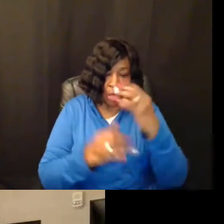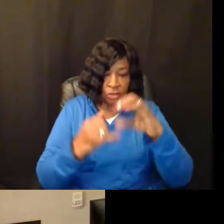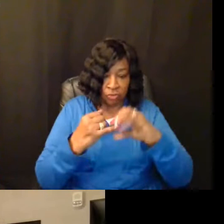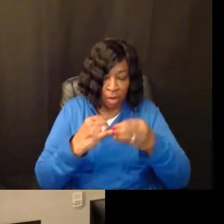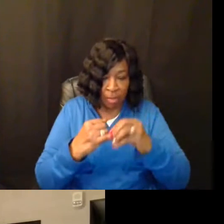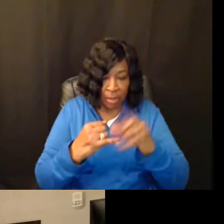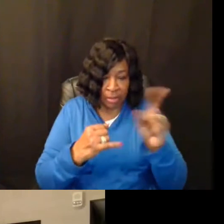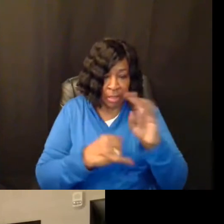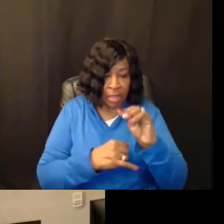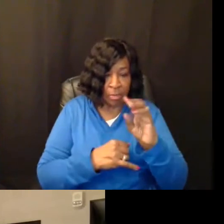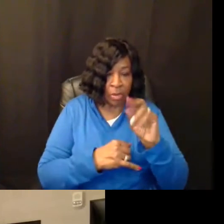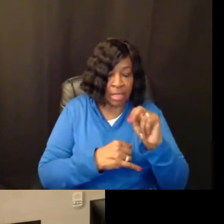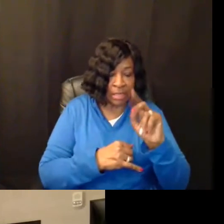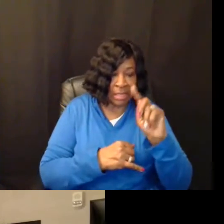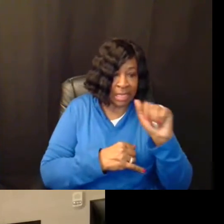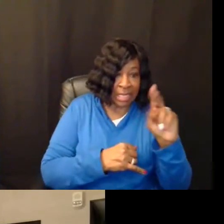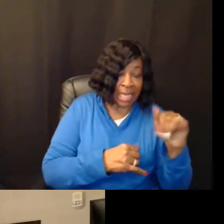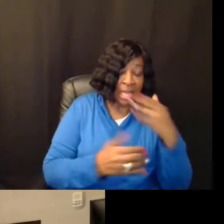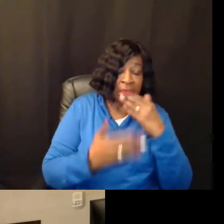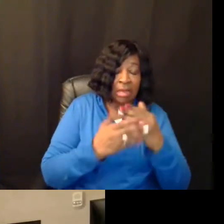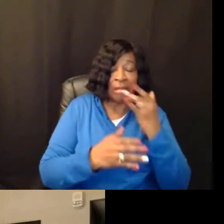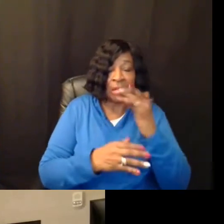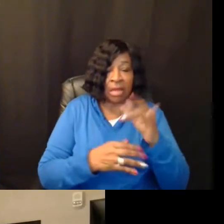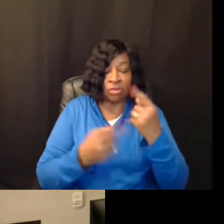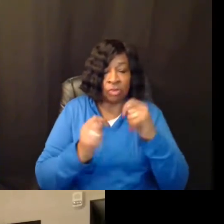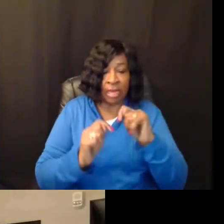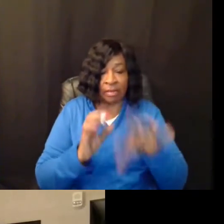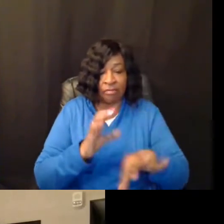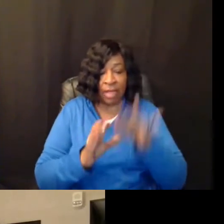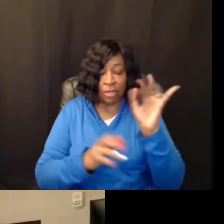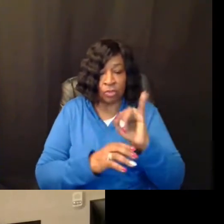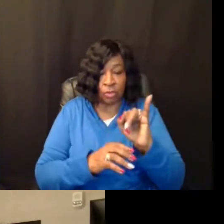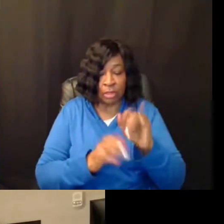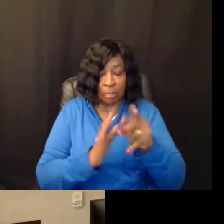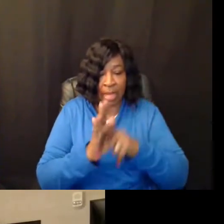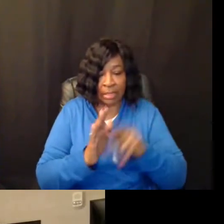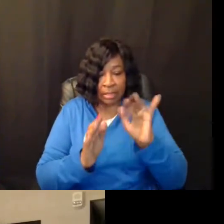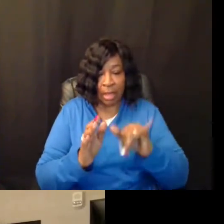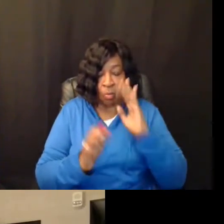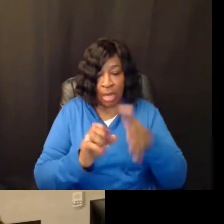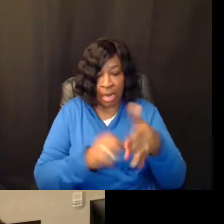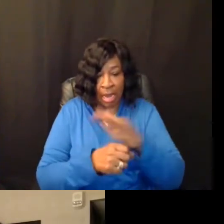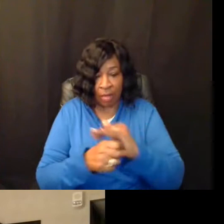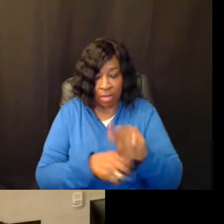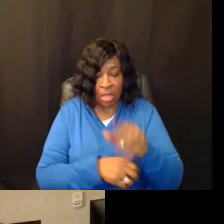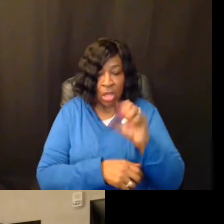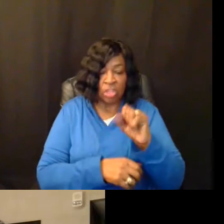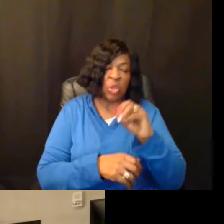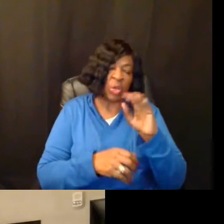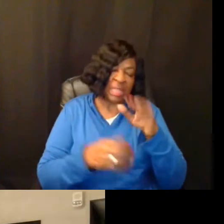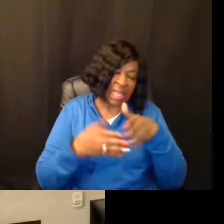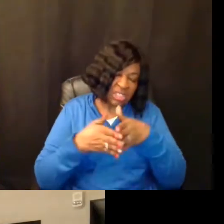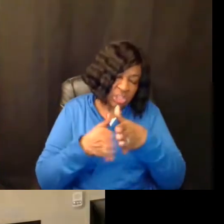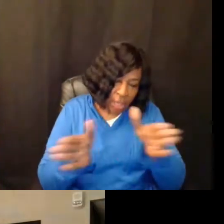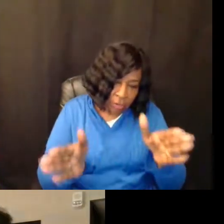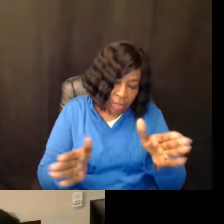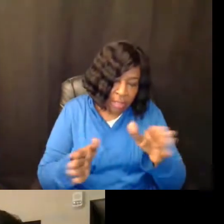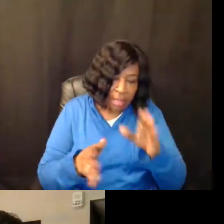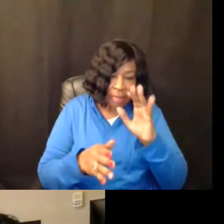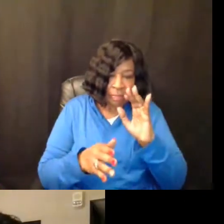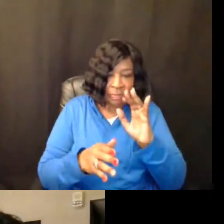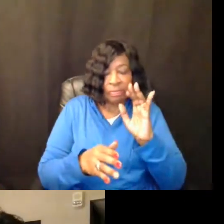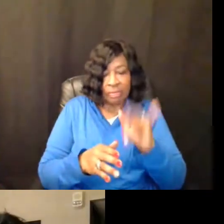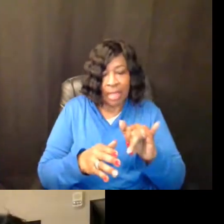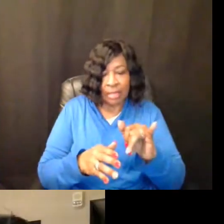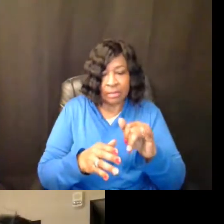Montana, good luck finding an insurance policy to cover it, right? And so generally. That's the predominant